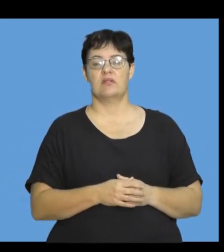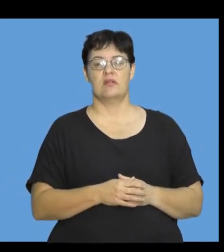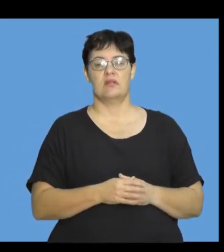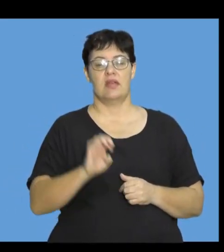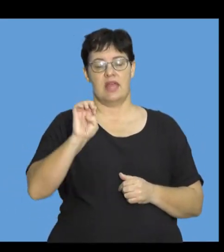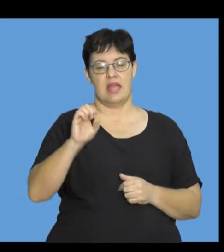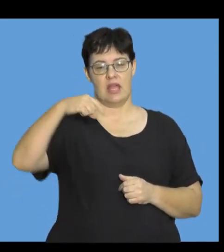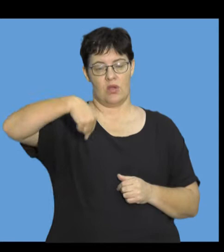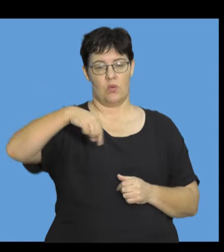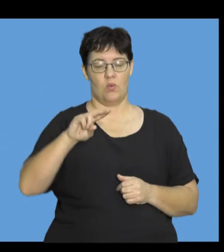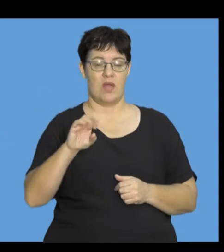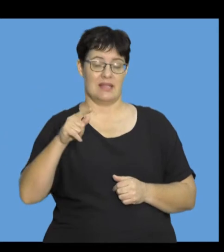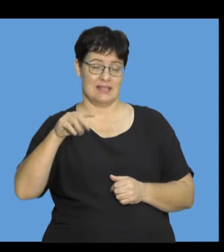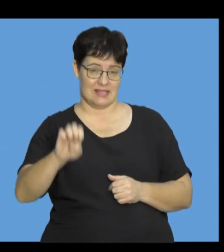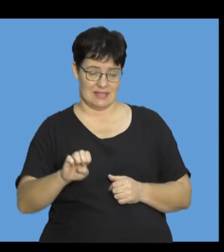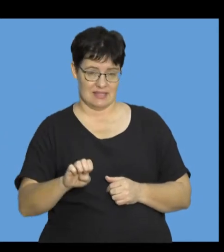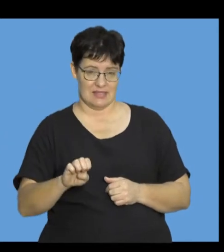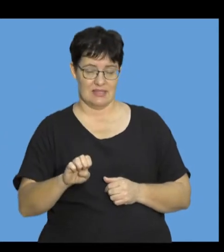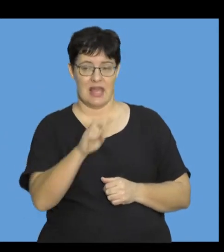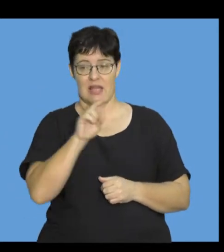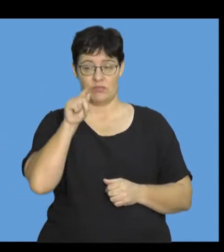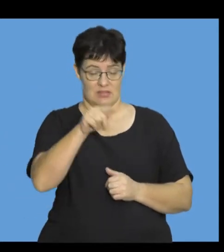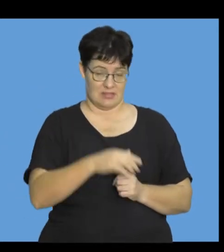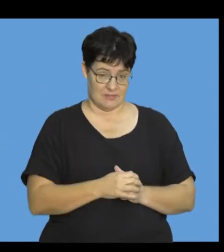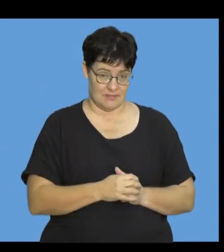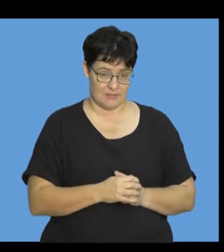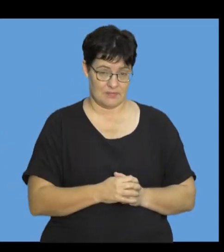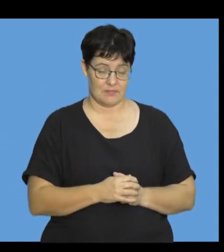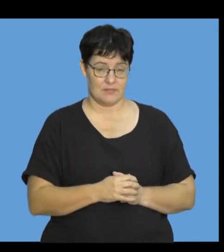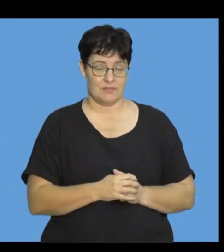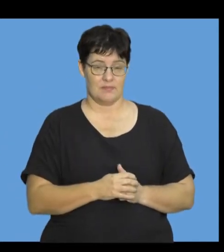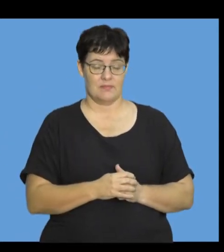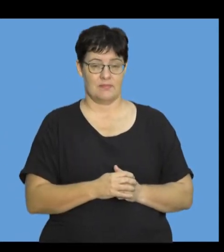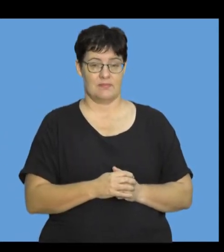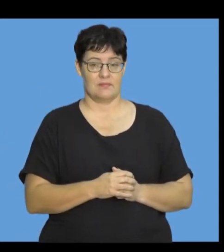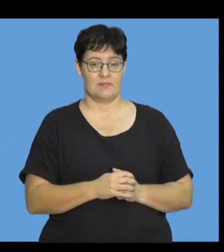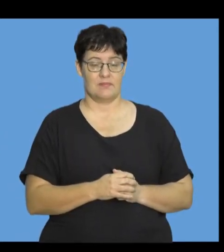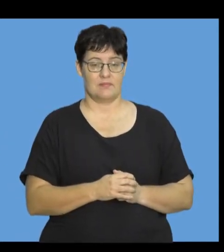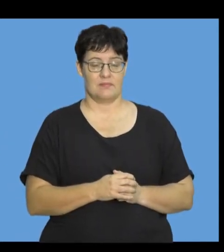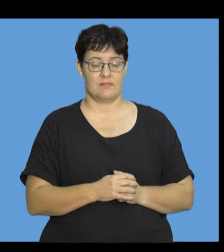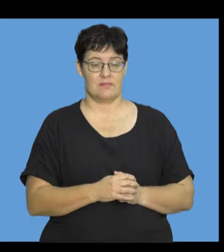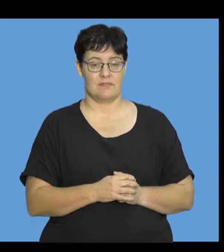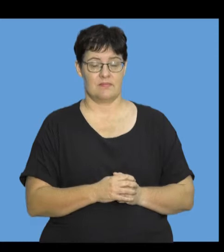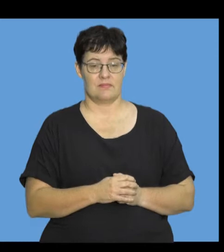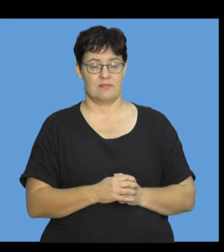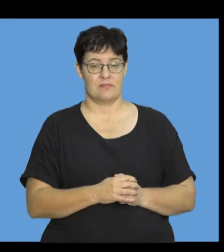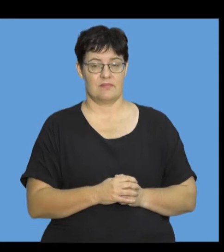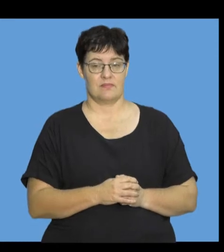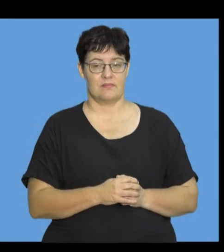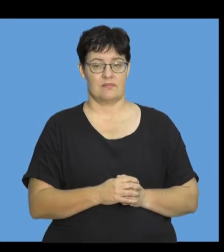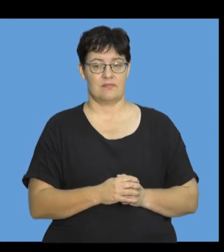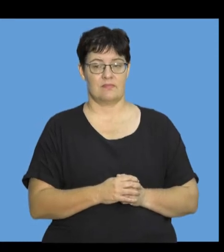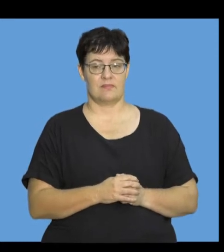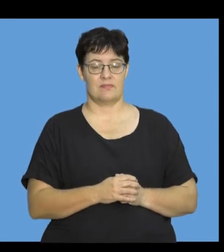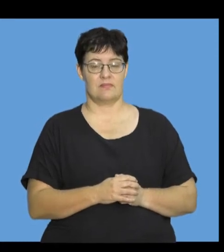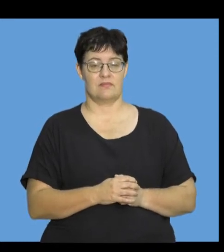to equate the exponents, right? Equate the exponents. And then